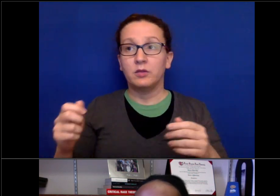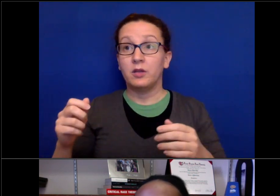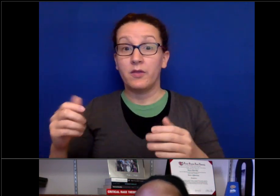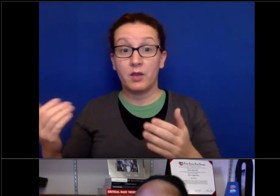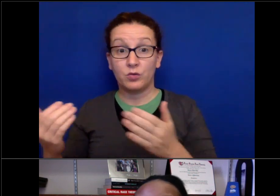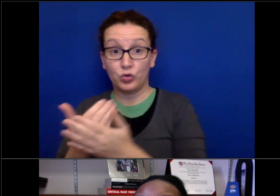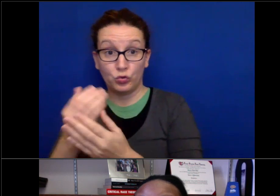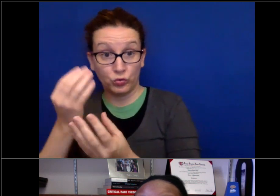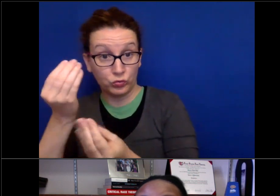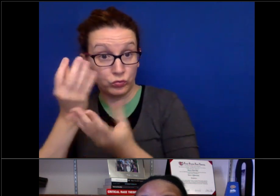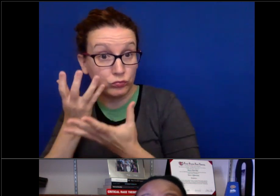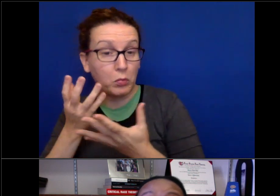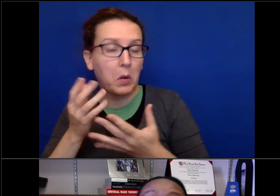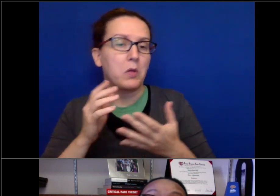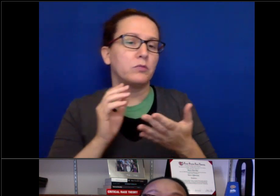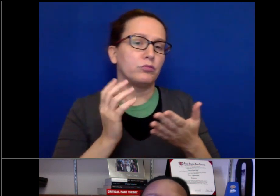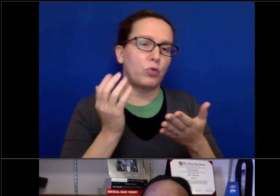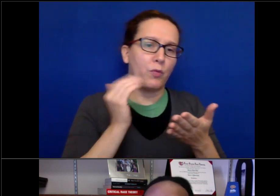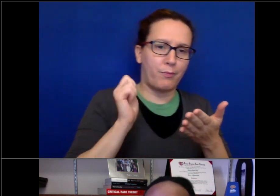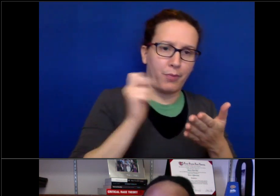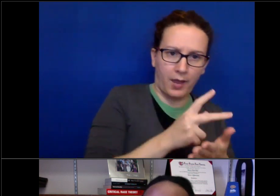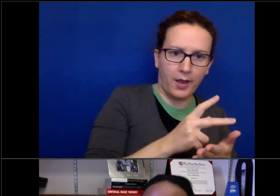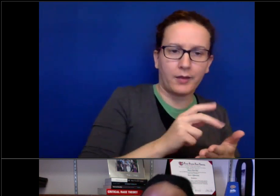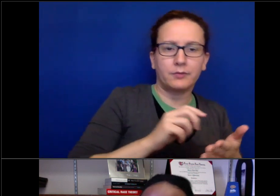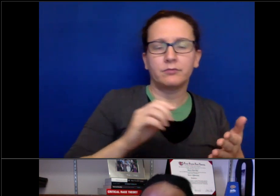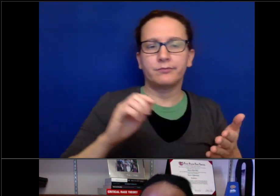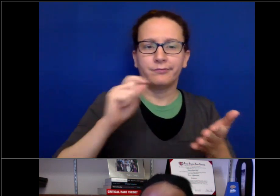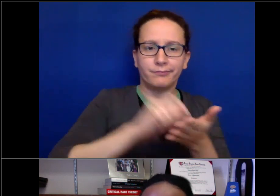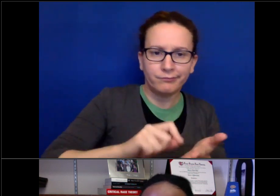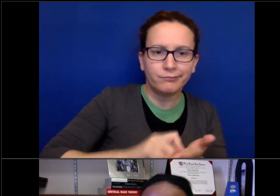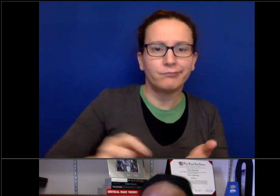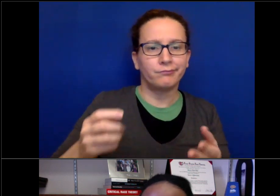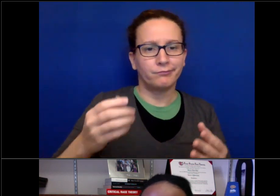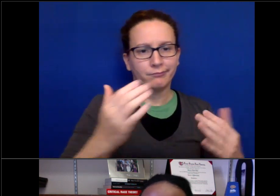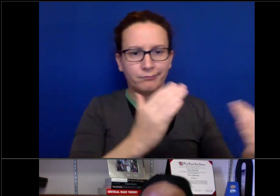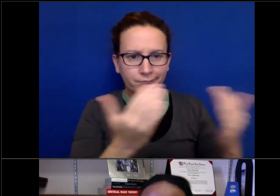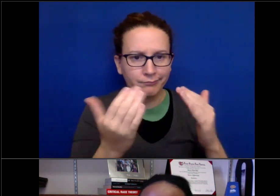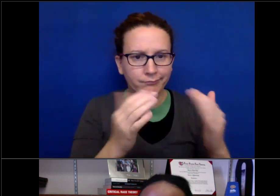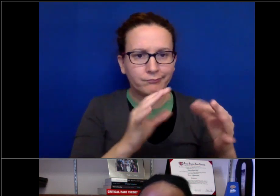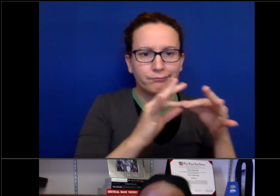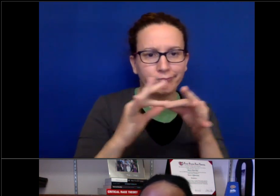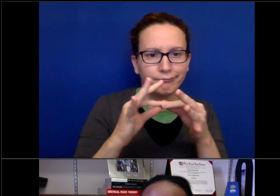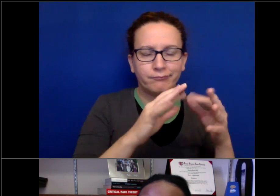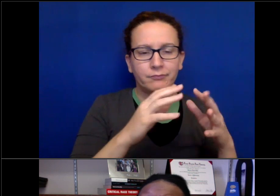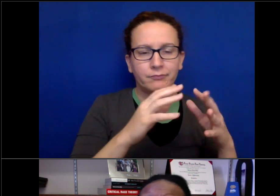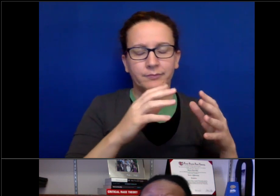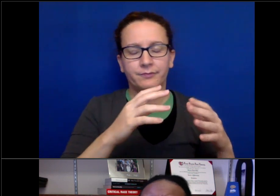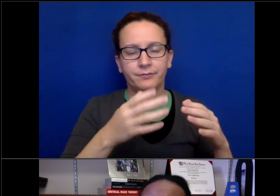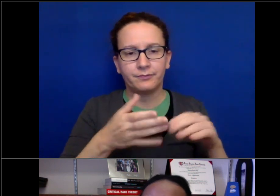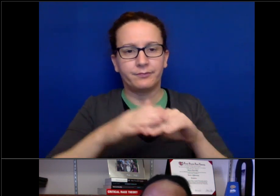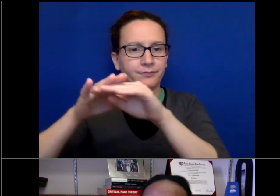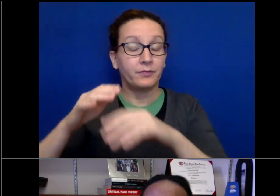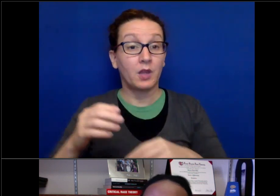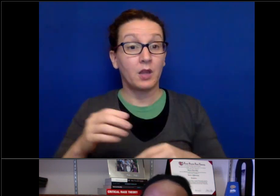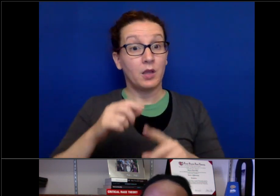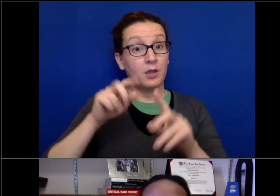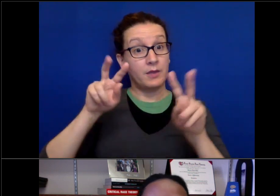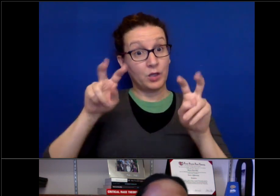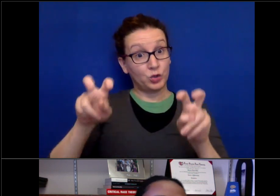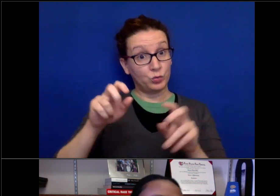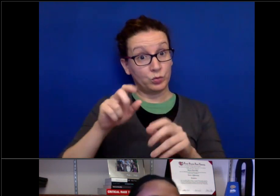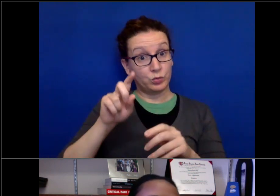like we need to first create a draft. Because I think part of the issue in drafting has to do